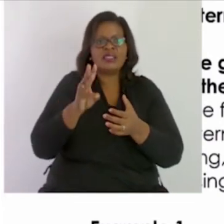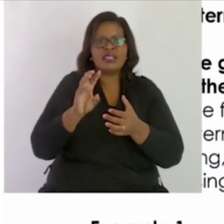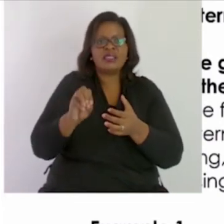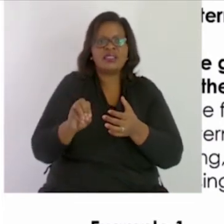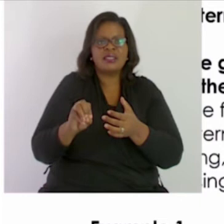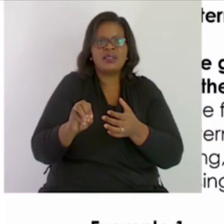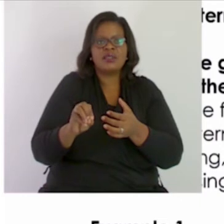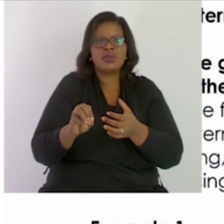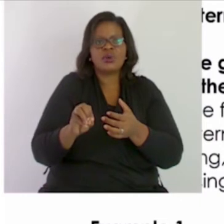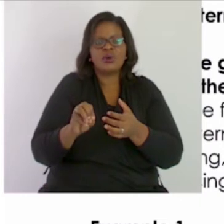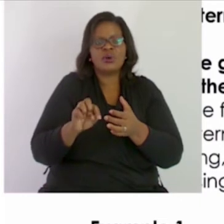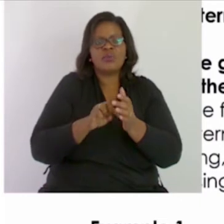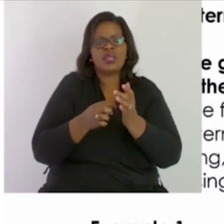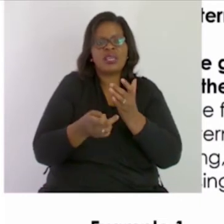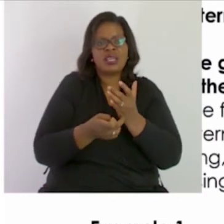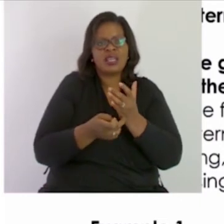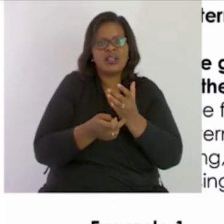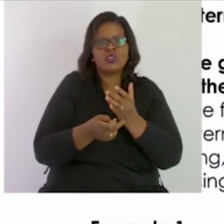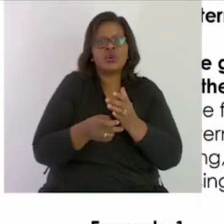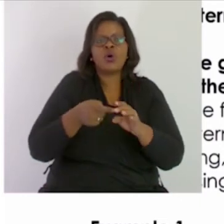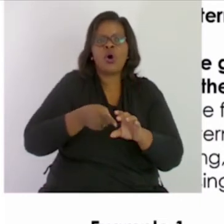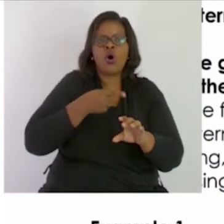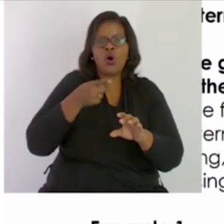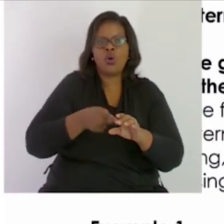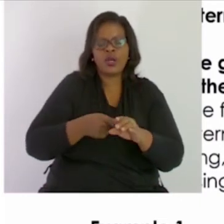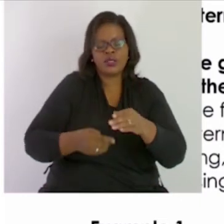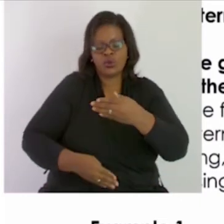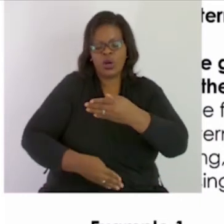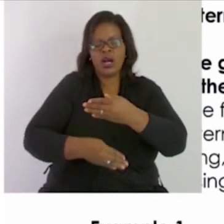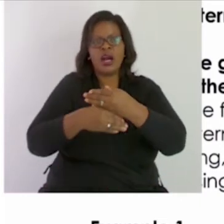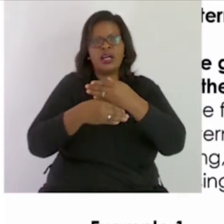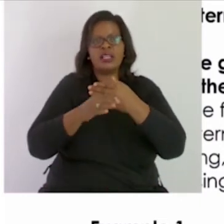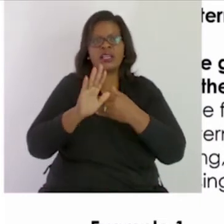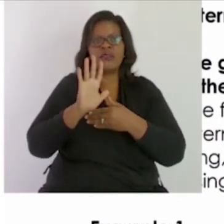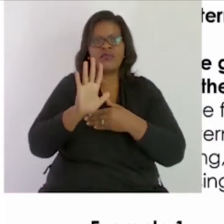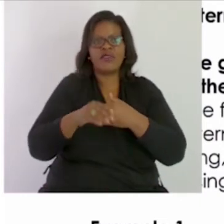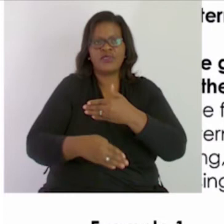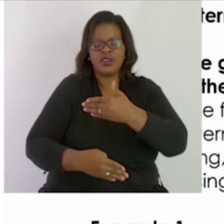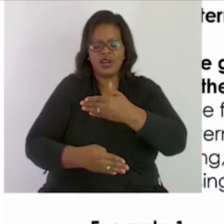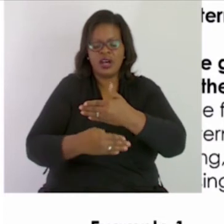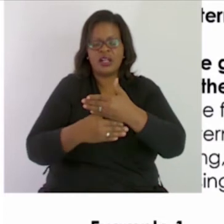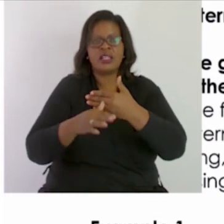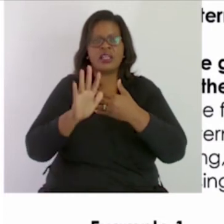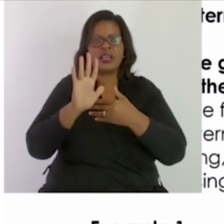means each term we are going to have is having 5 more than the previous one.